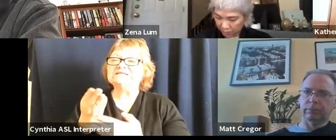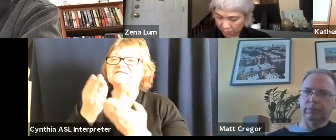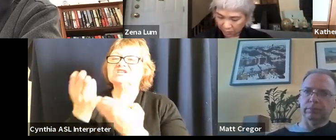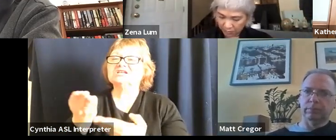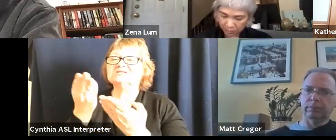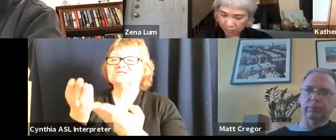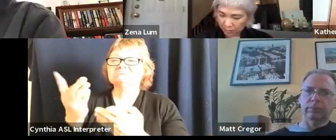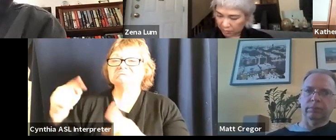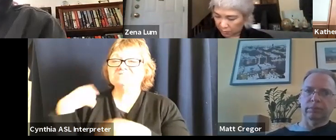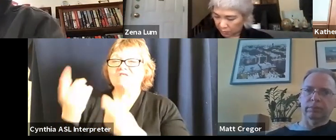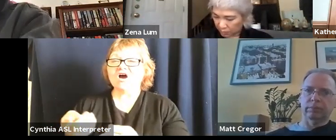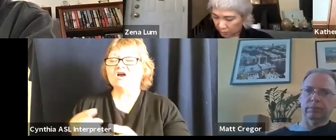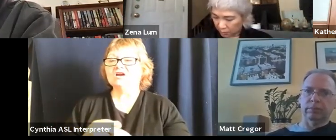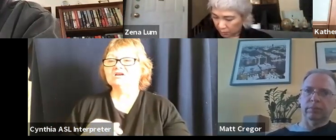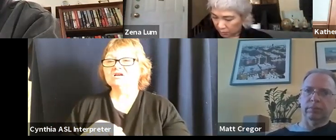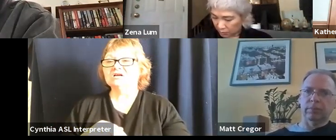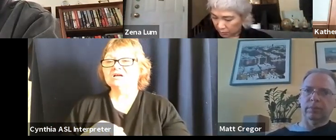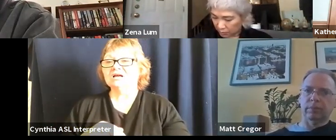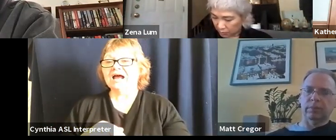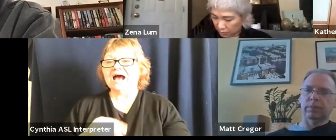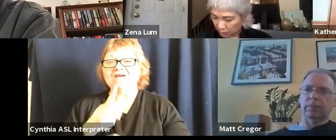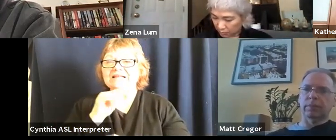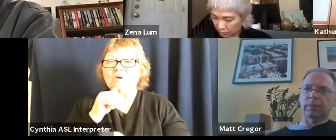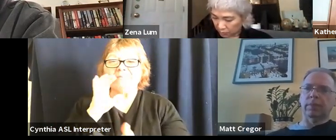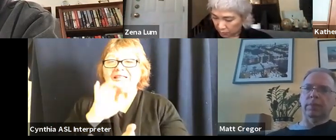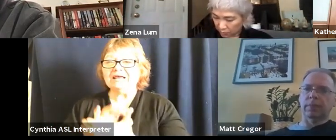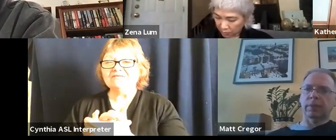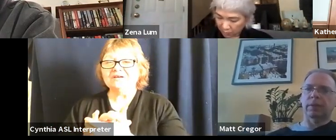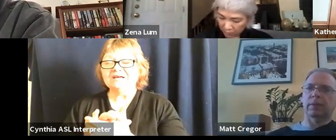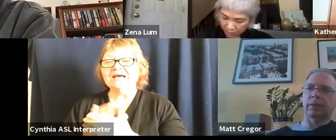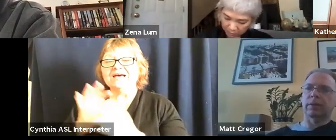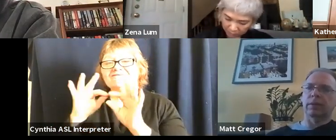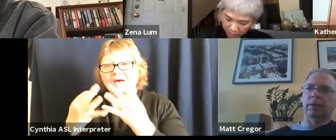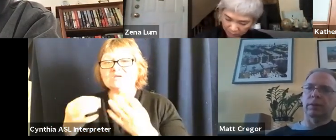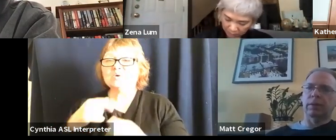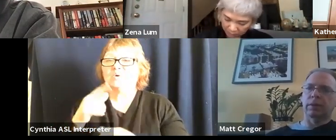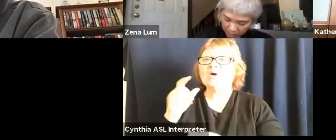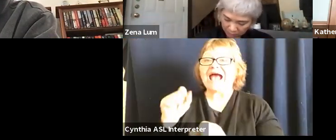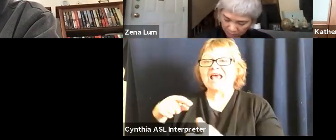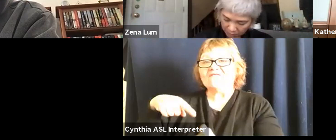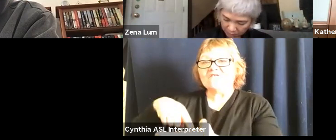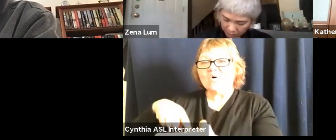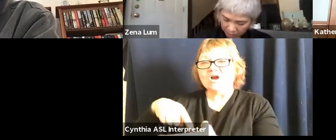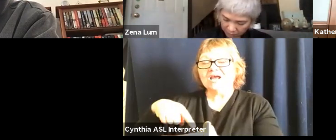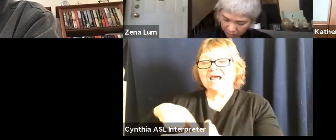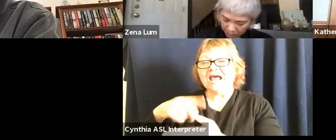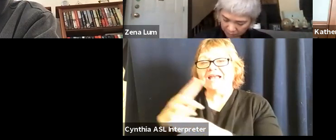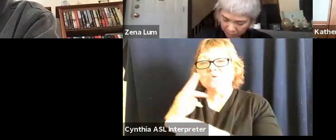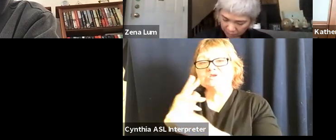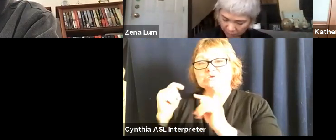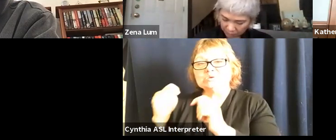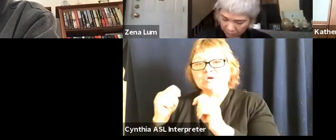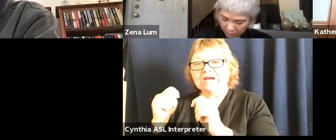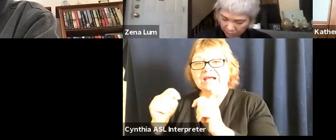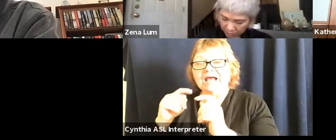far. I just really don't believe that families that have the financial means to exploit an unfair admission system